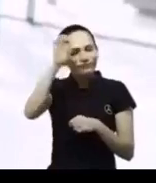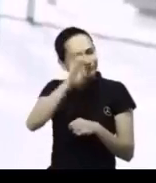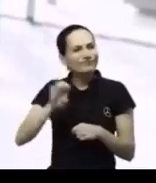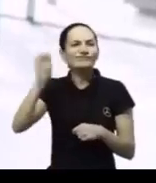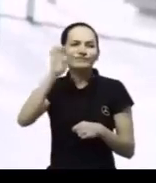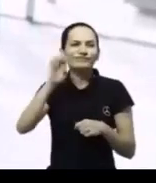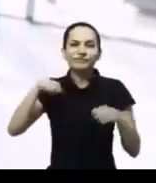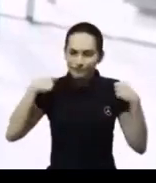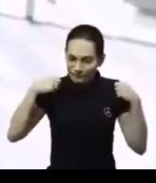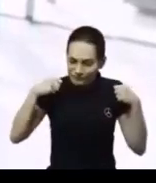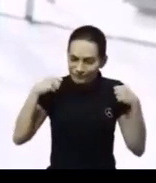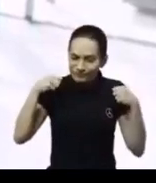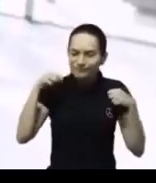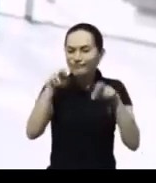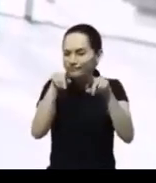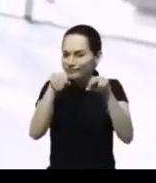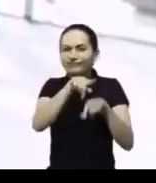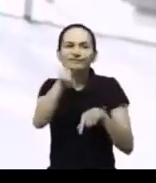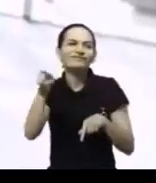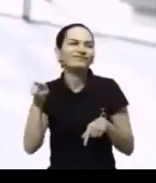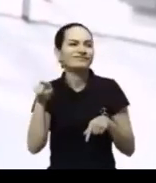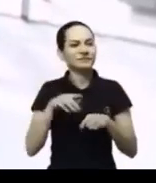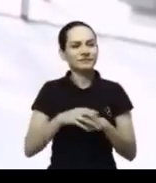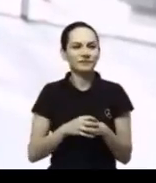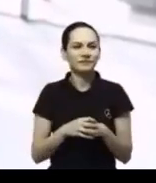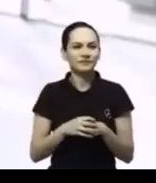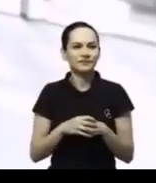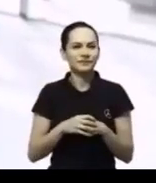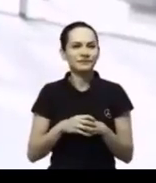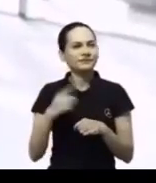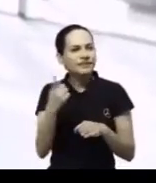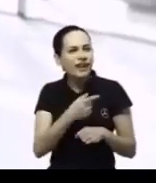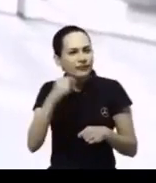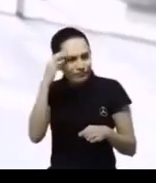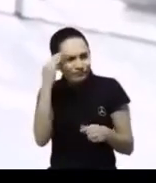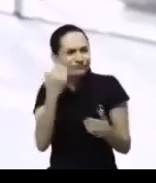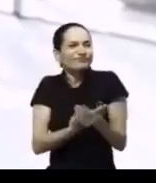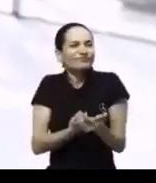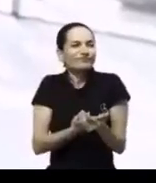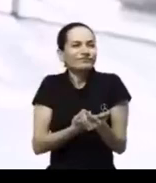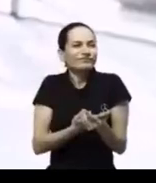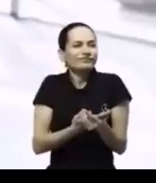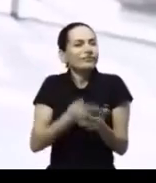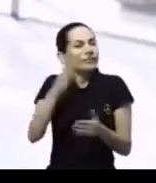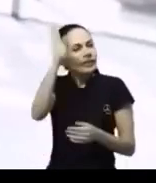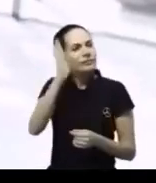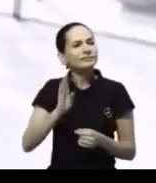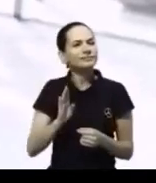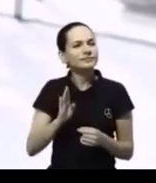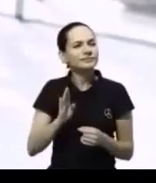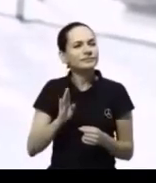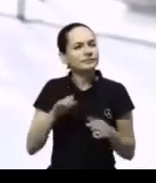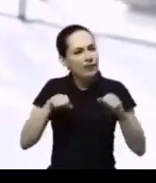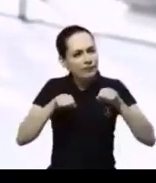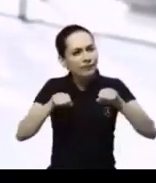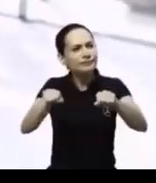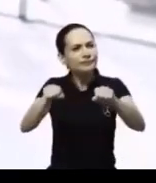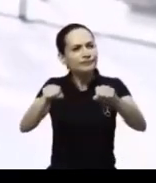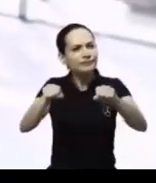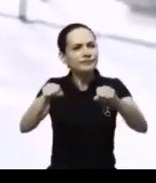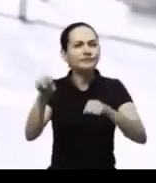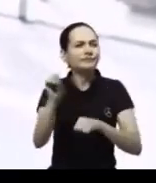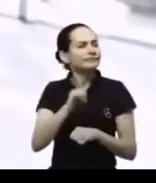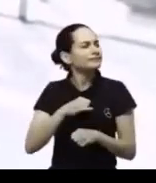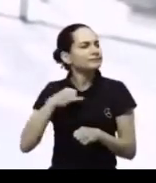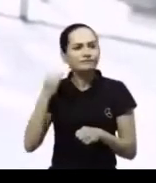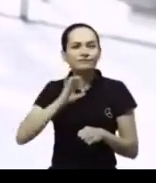are looking up to. And you also have our trust. Brazil is a key market for Mercedes-Benz trucks, and we